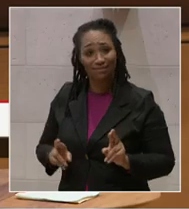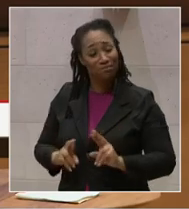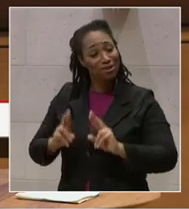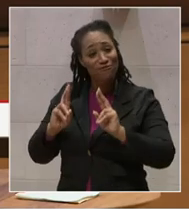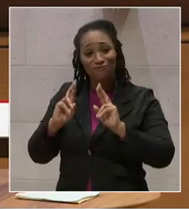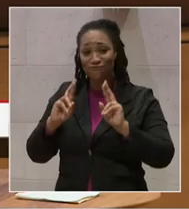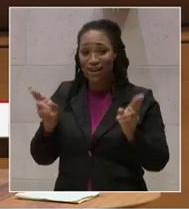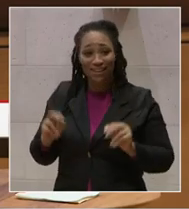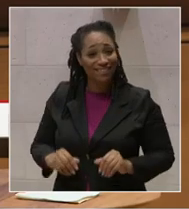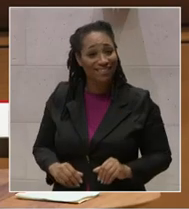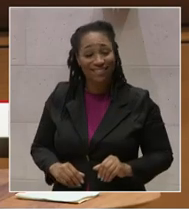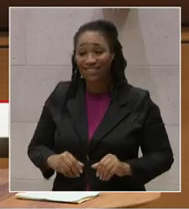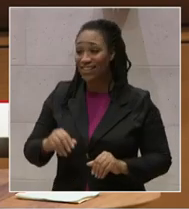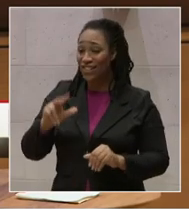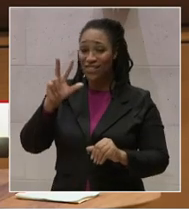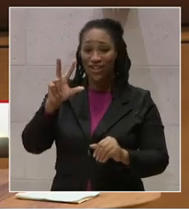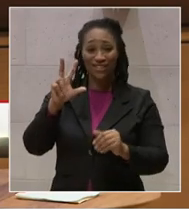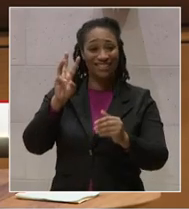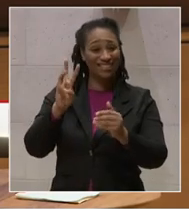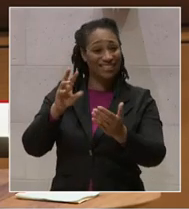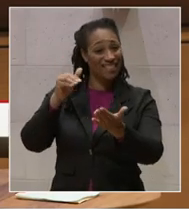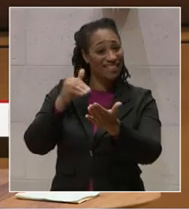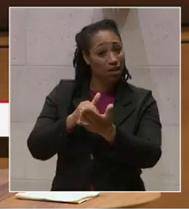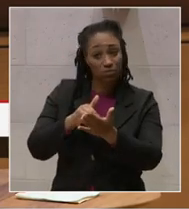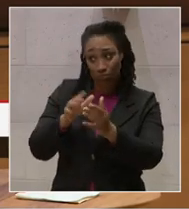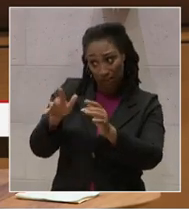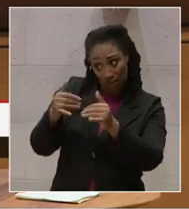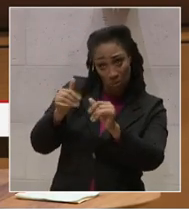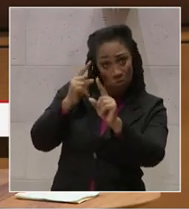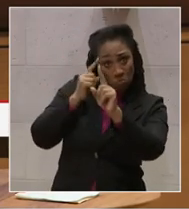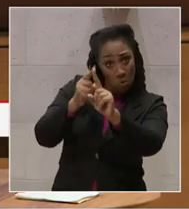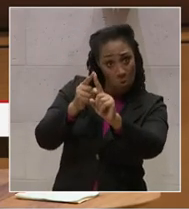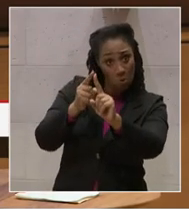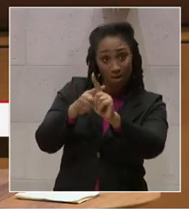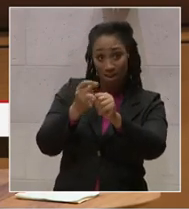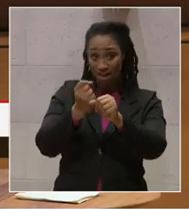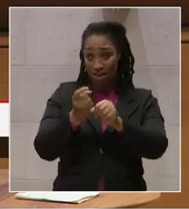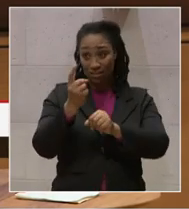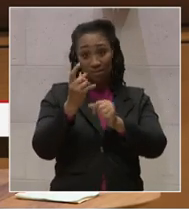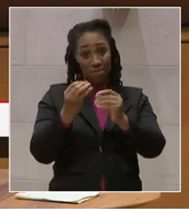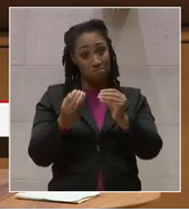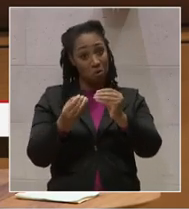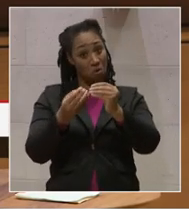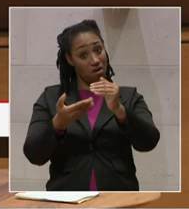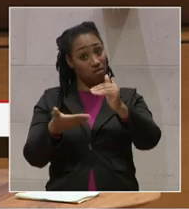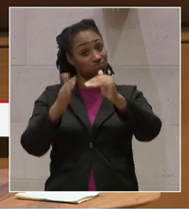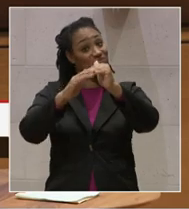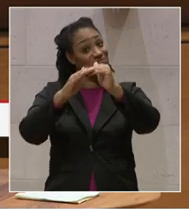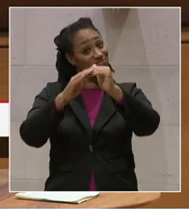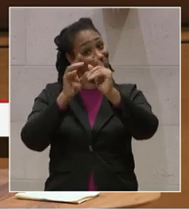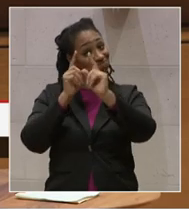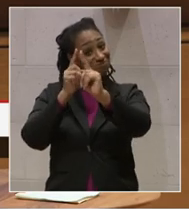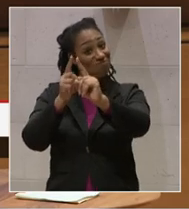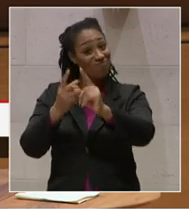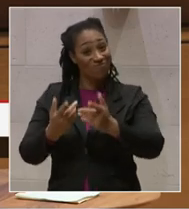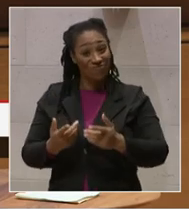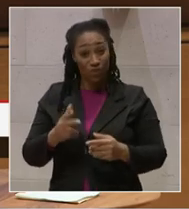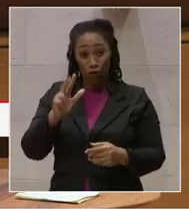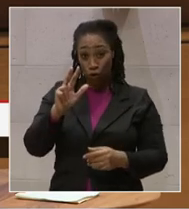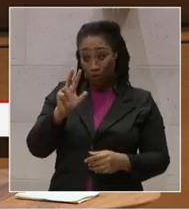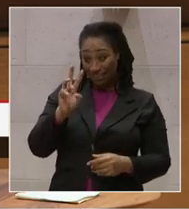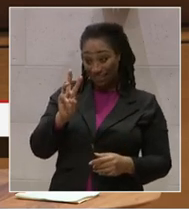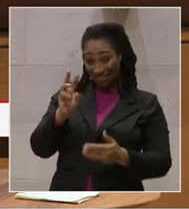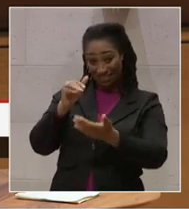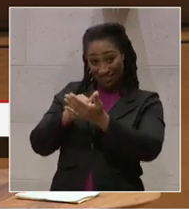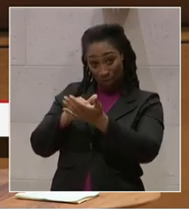the new number is and whatever the new target is, that we'll be able to have, again, a renewed commitment, because 36,000, as we know, is